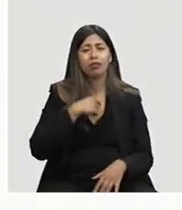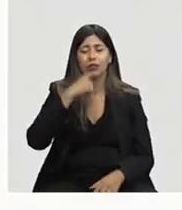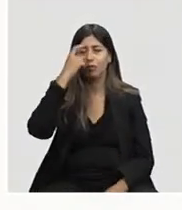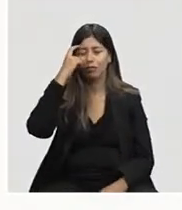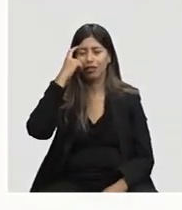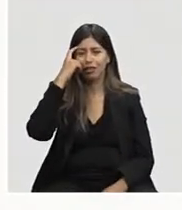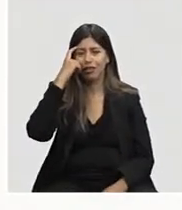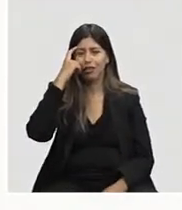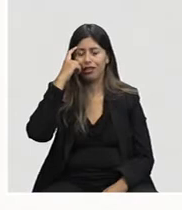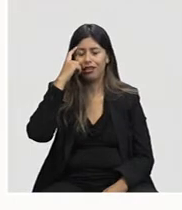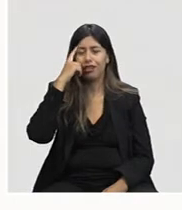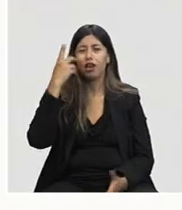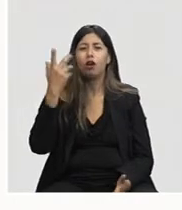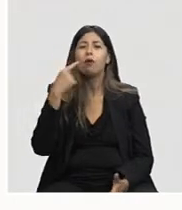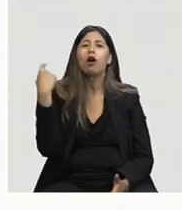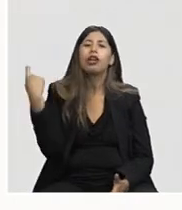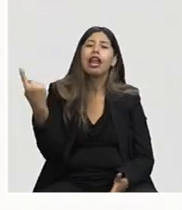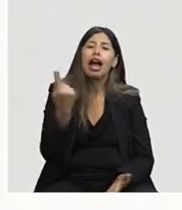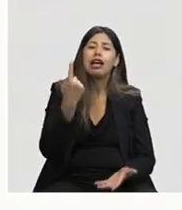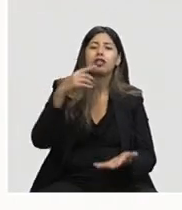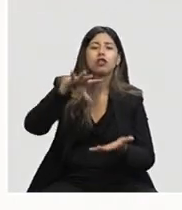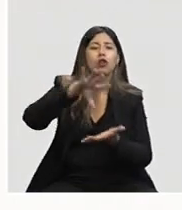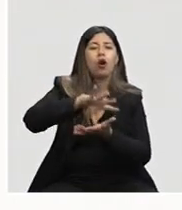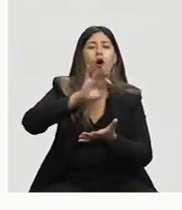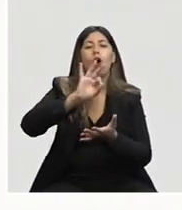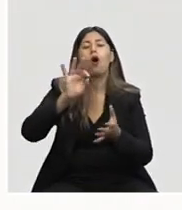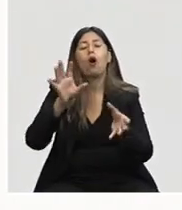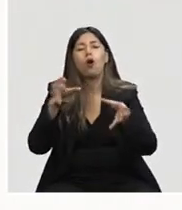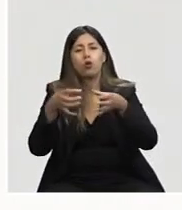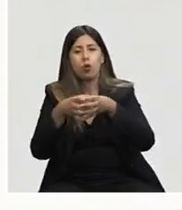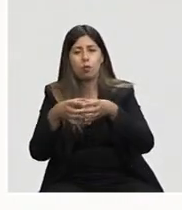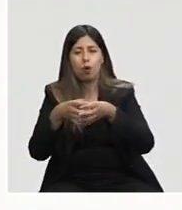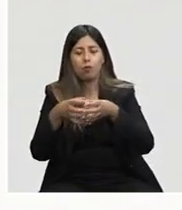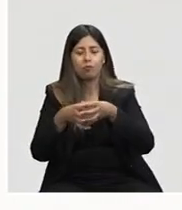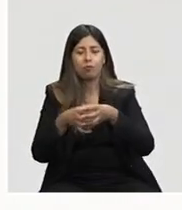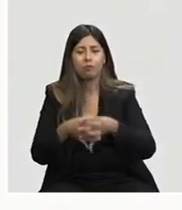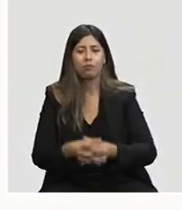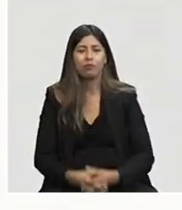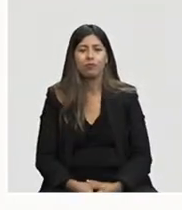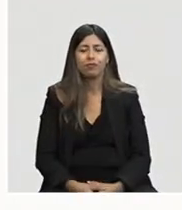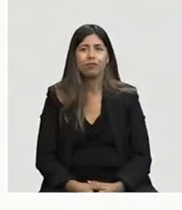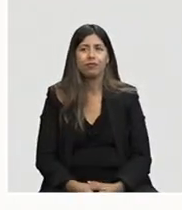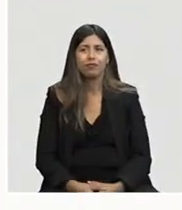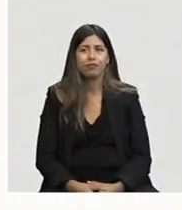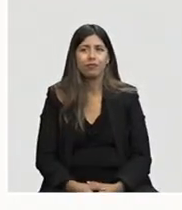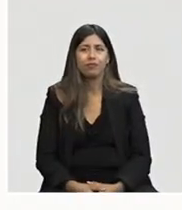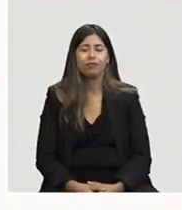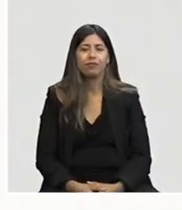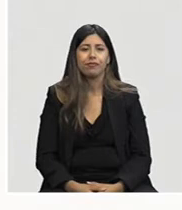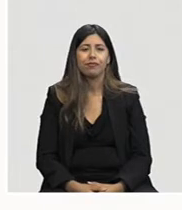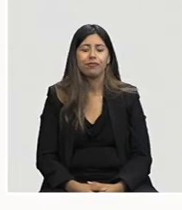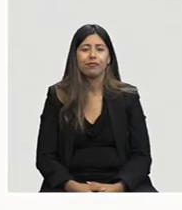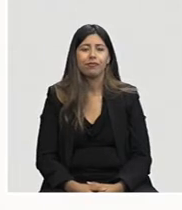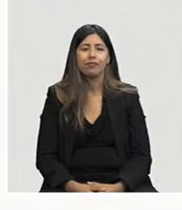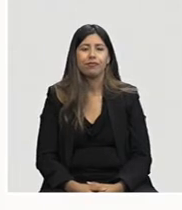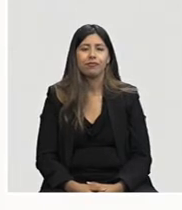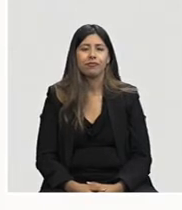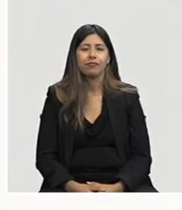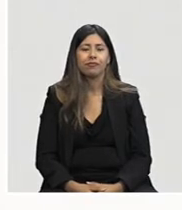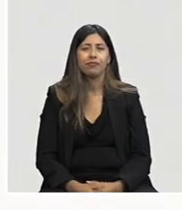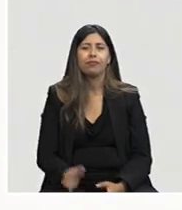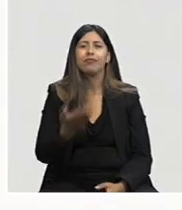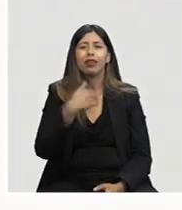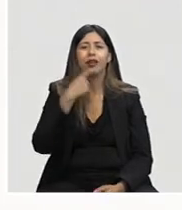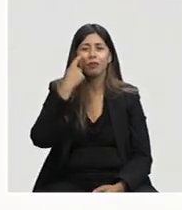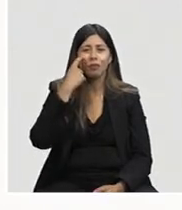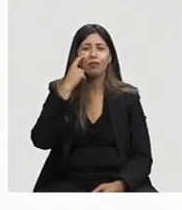perspective of everyone alive today. We can take this a step further, exploring ethics from the perspective of humanity,